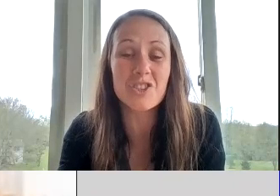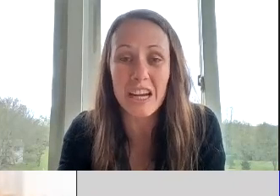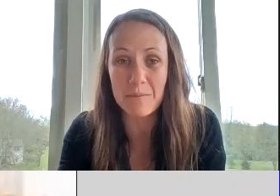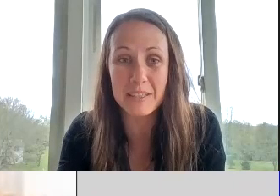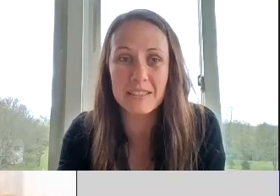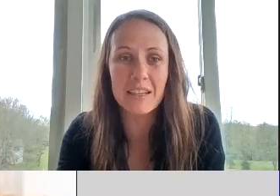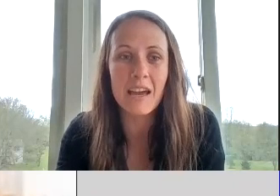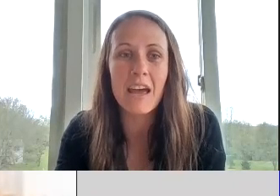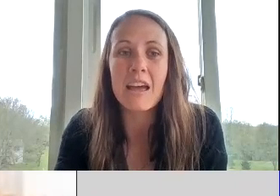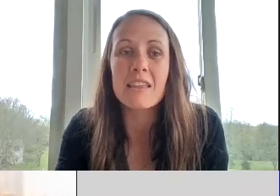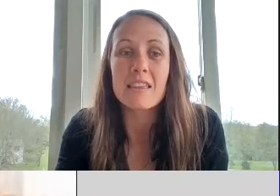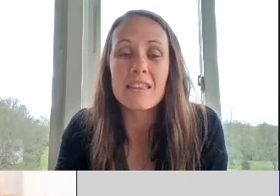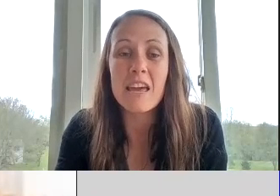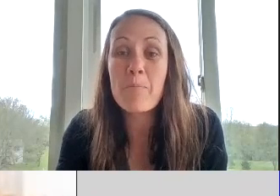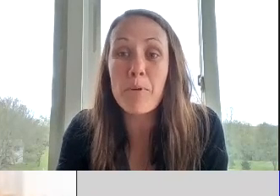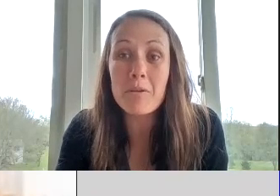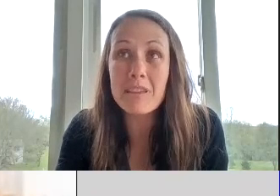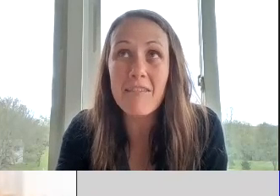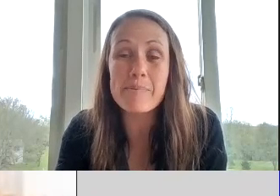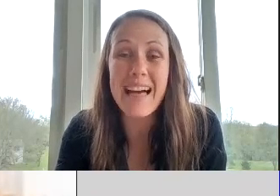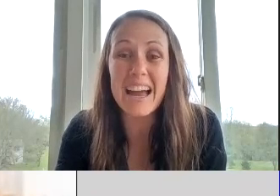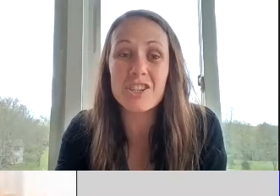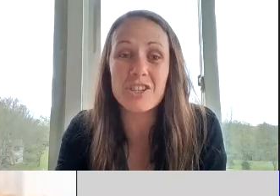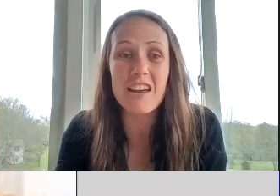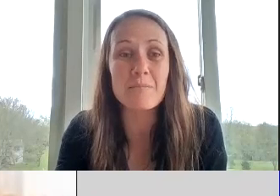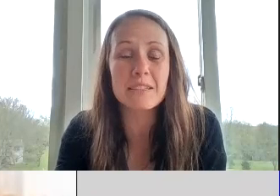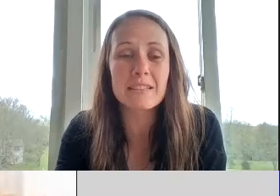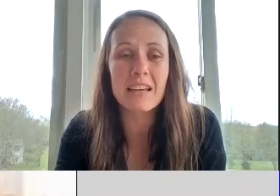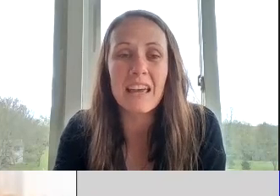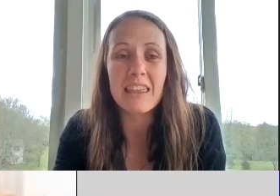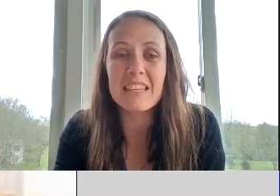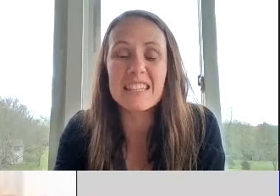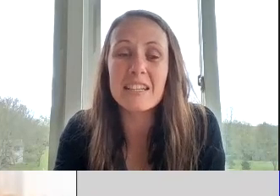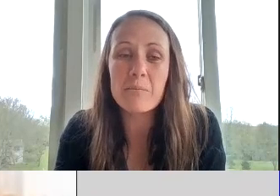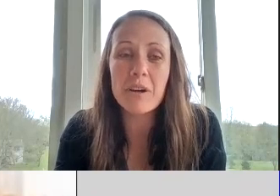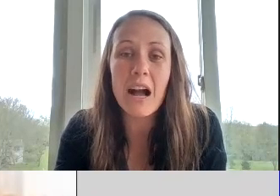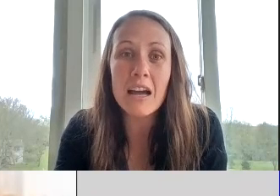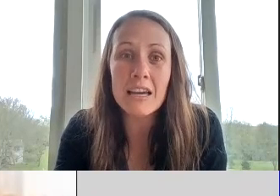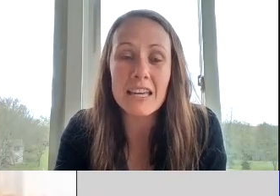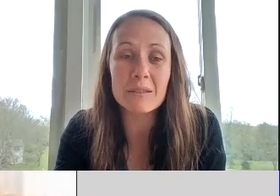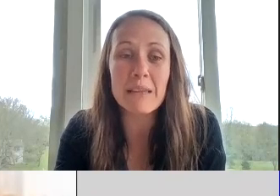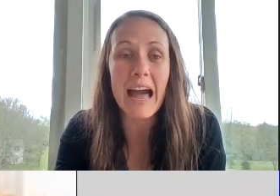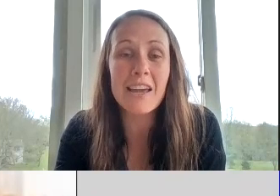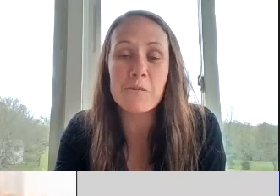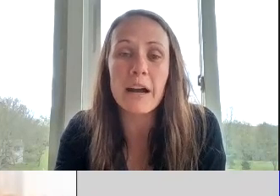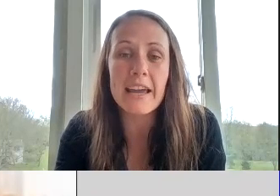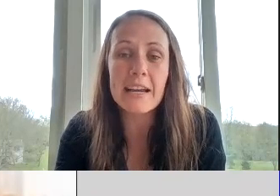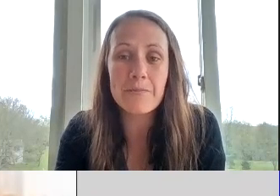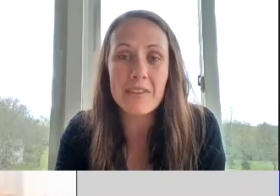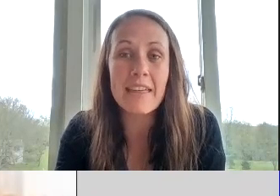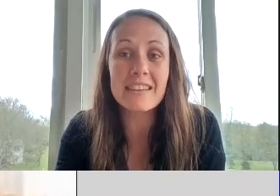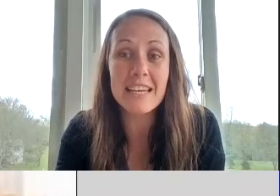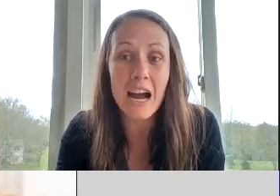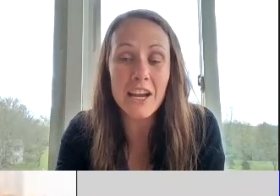have stripes. They both have black stripes. The zebra is black and